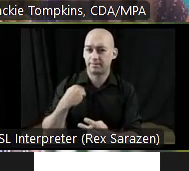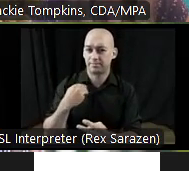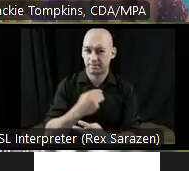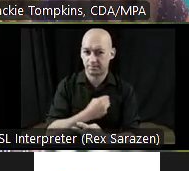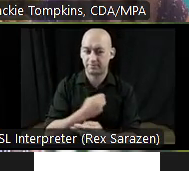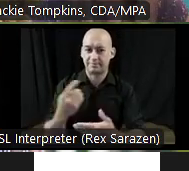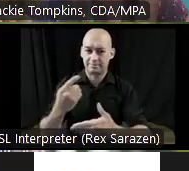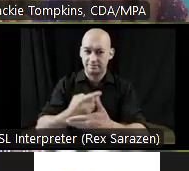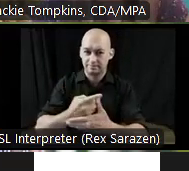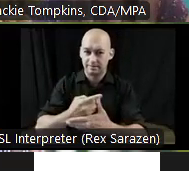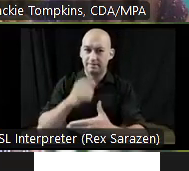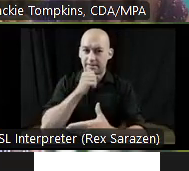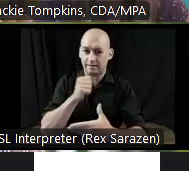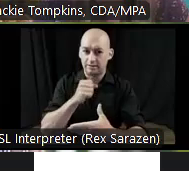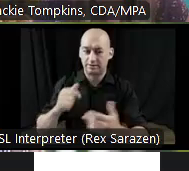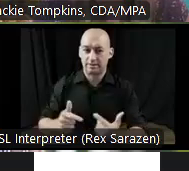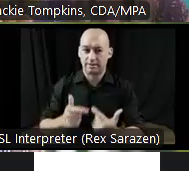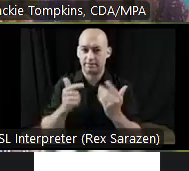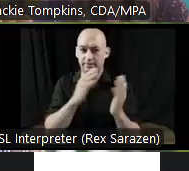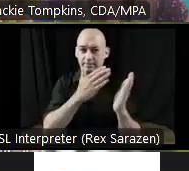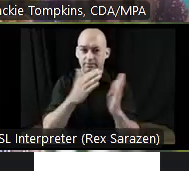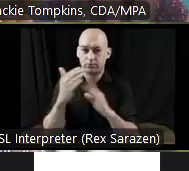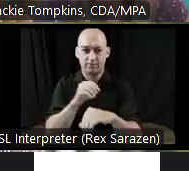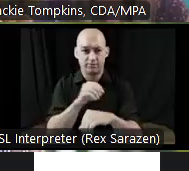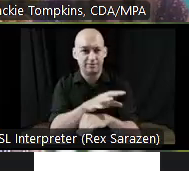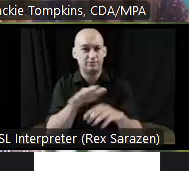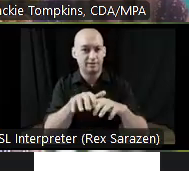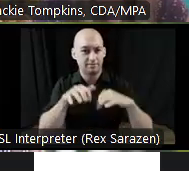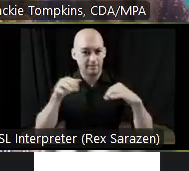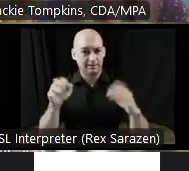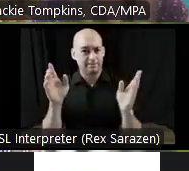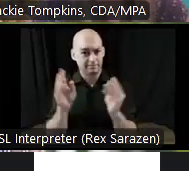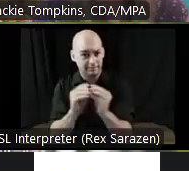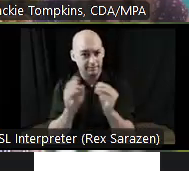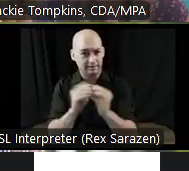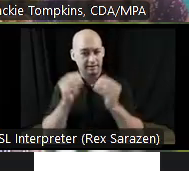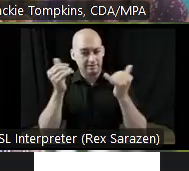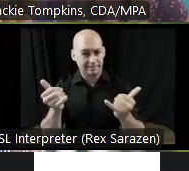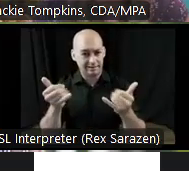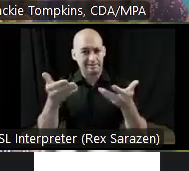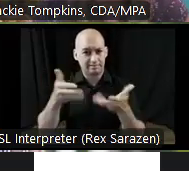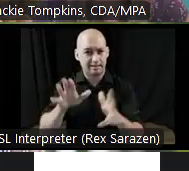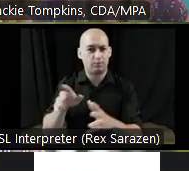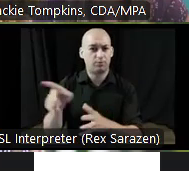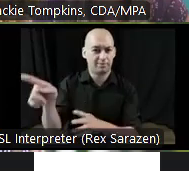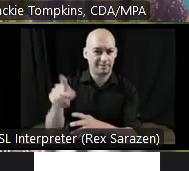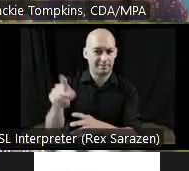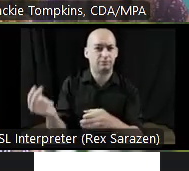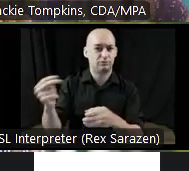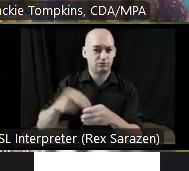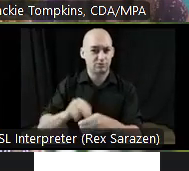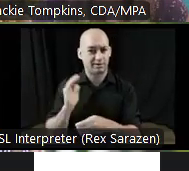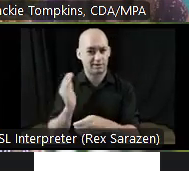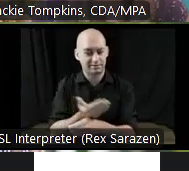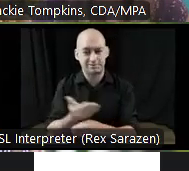and Aging Community Living Advisory Committee meeting today to join us. So give us a moment as we allow those